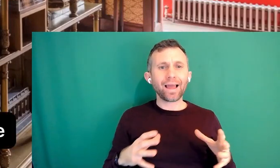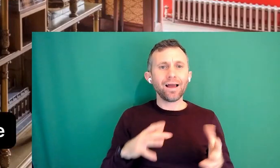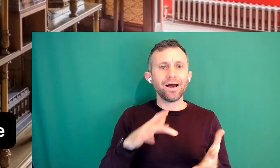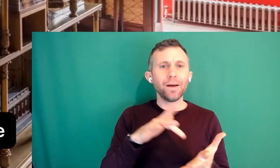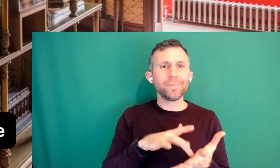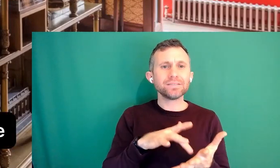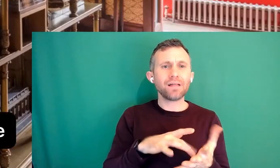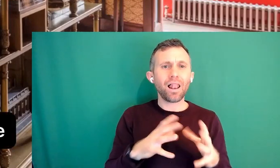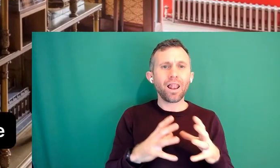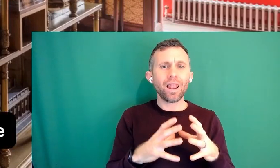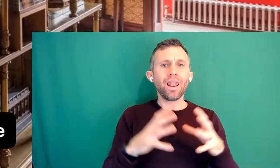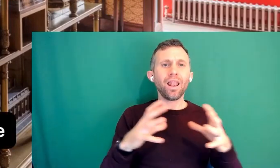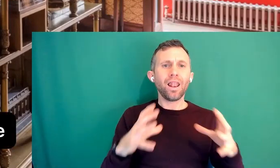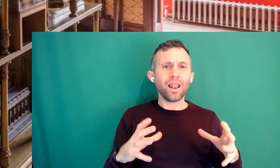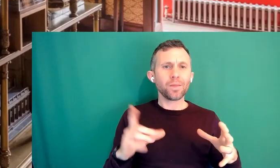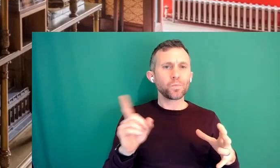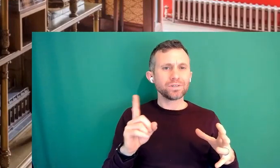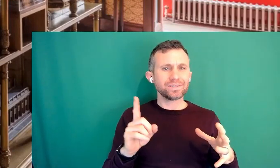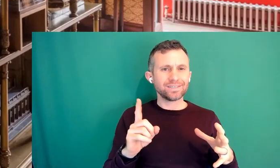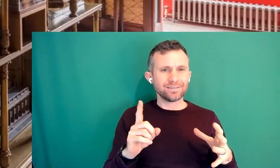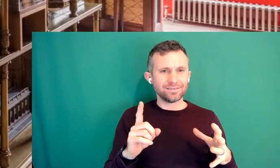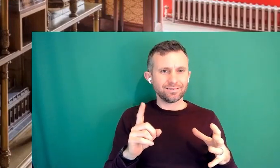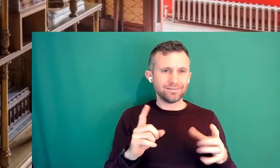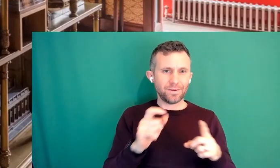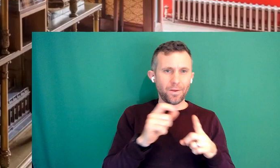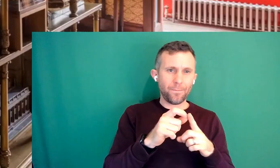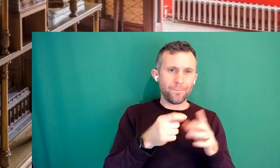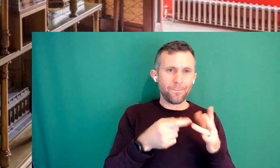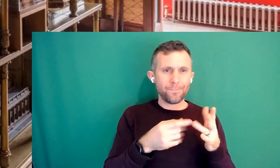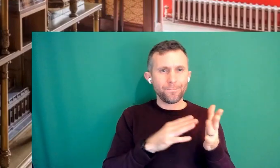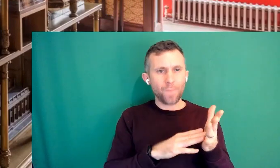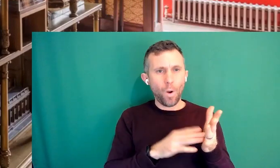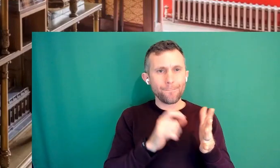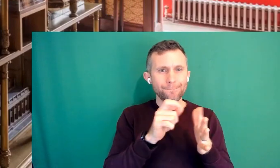model to its original size.